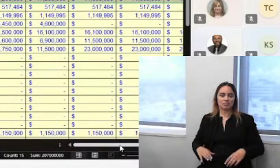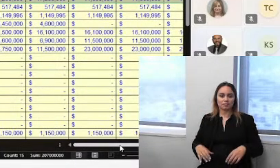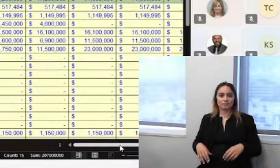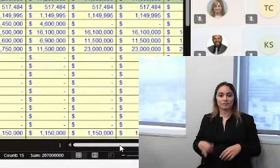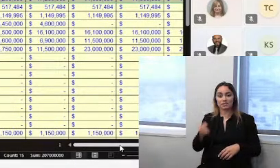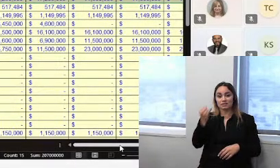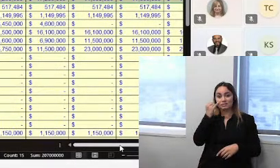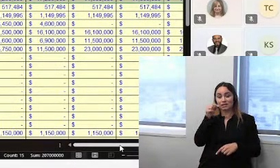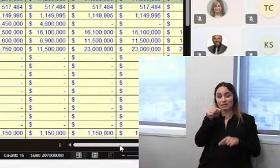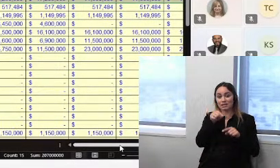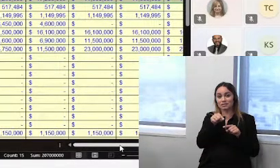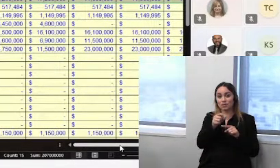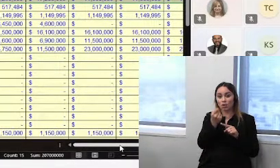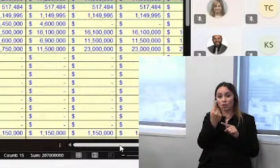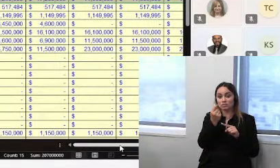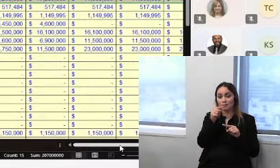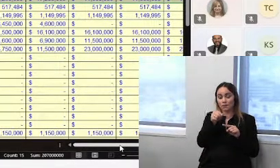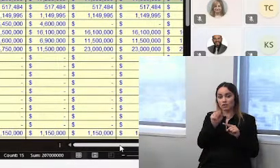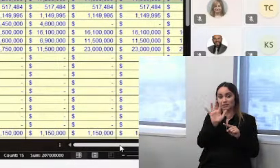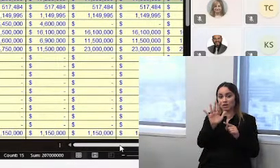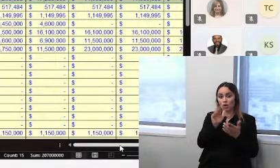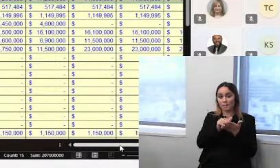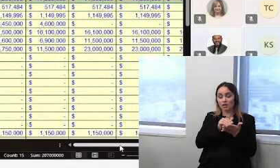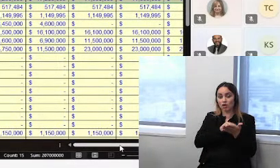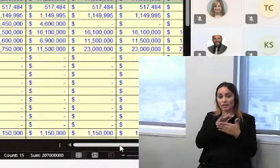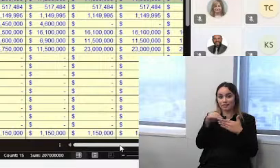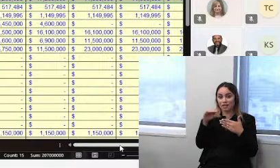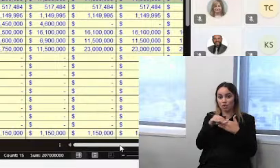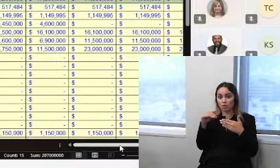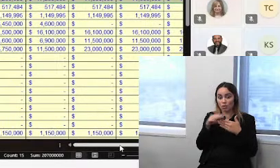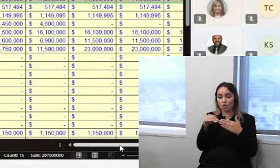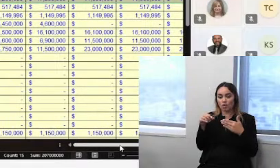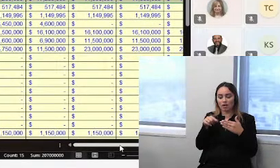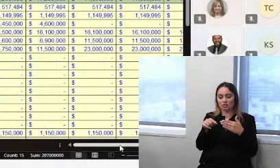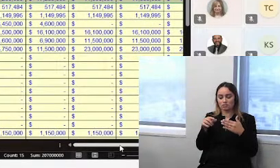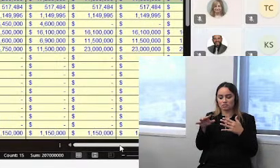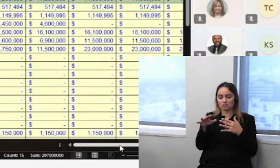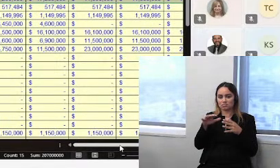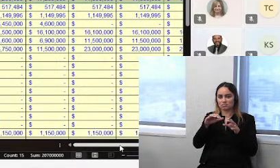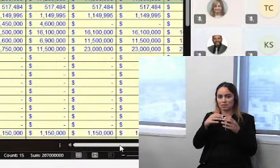are excluding money that you are